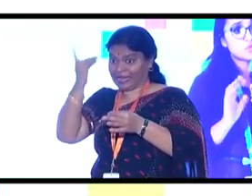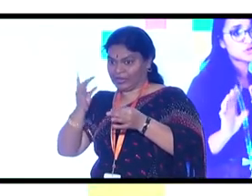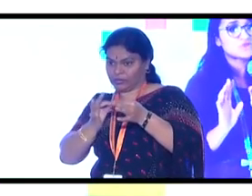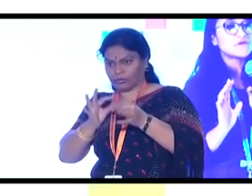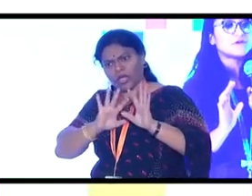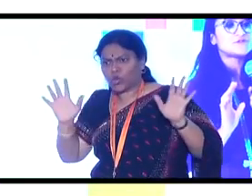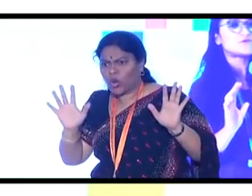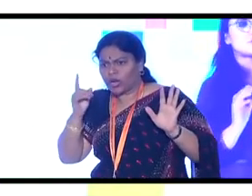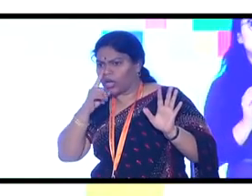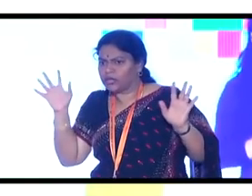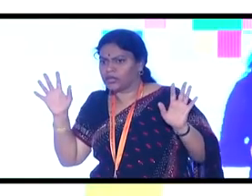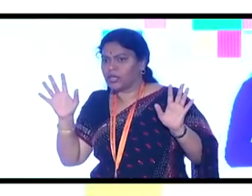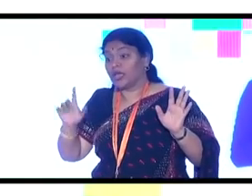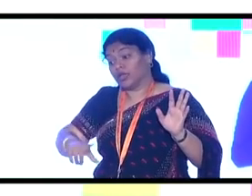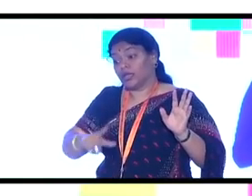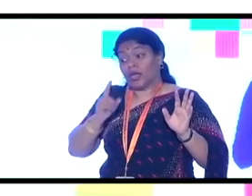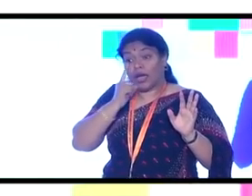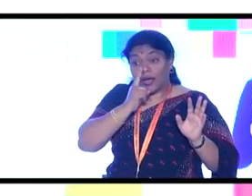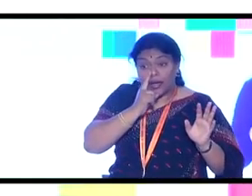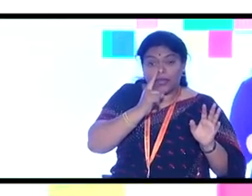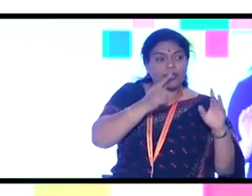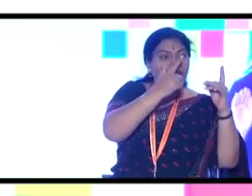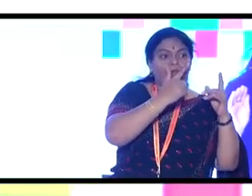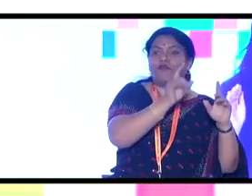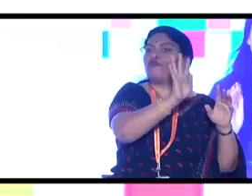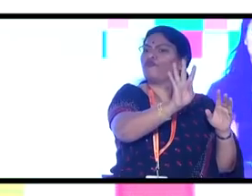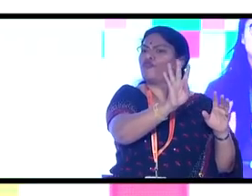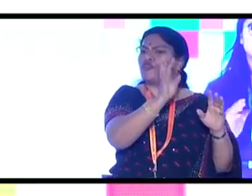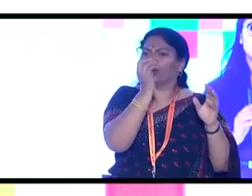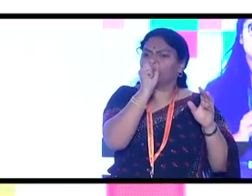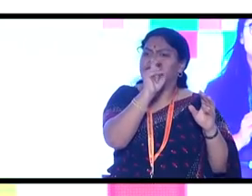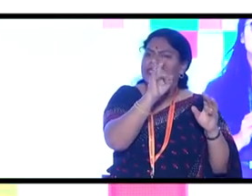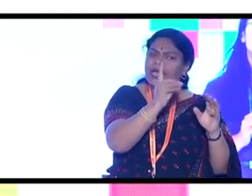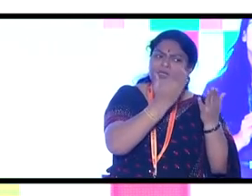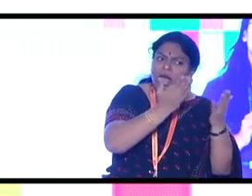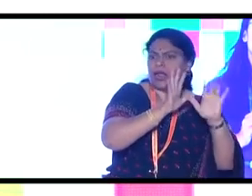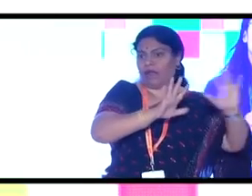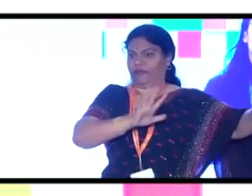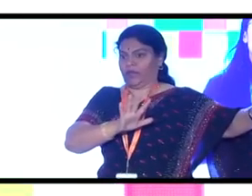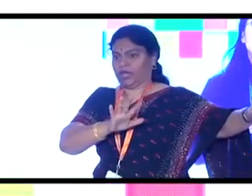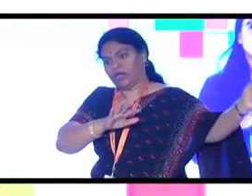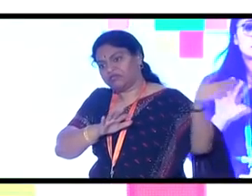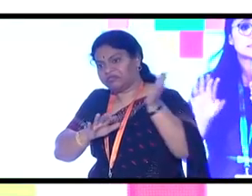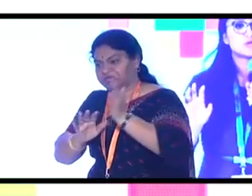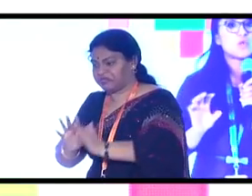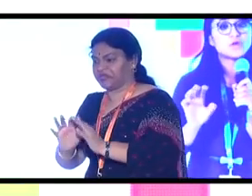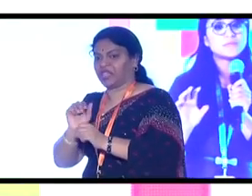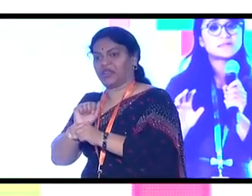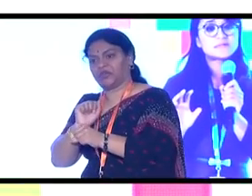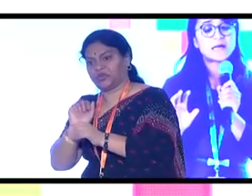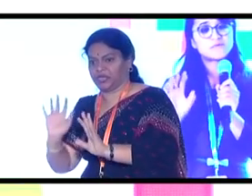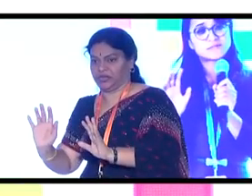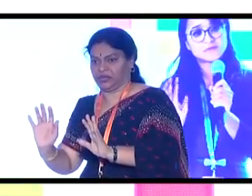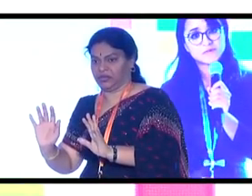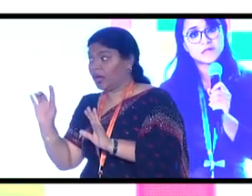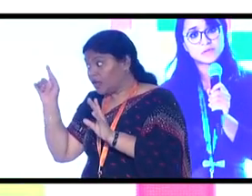where most of the girls used to leave the school by their fourth standard or fifth standard. And in this environment,